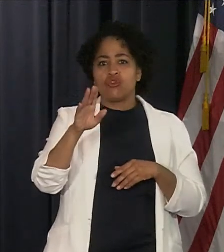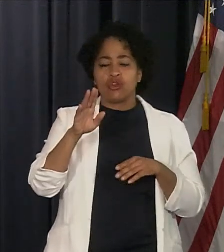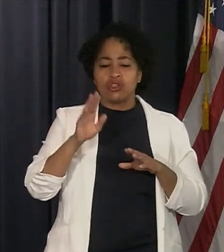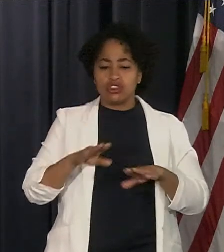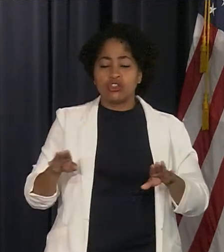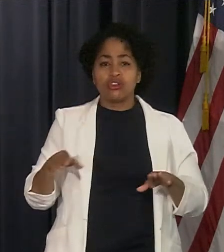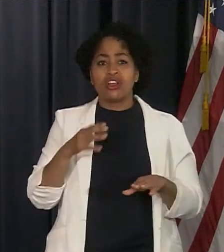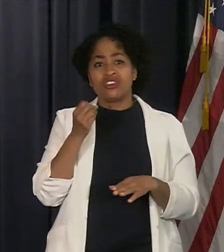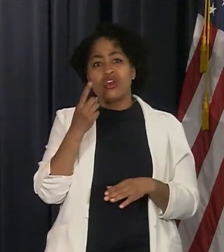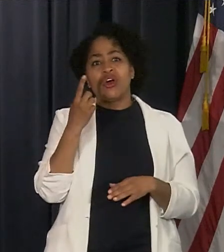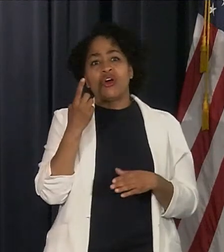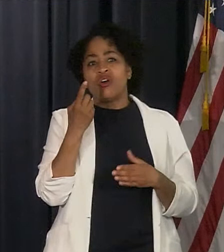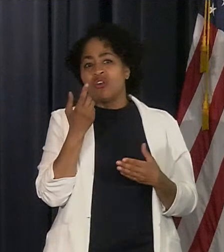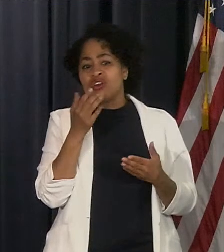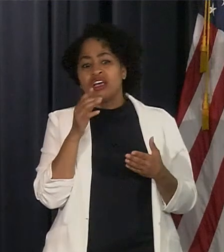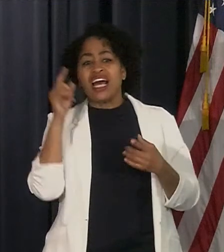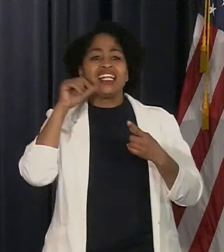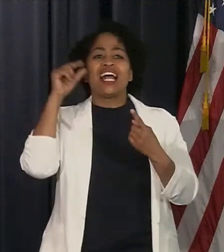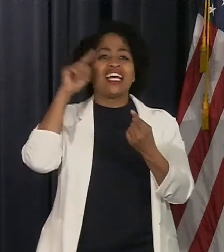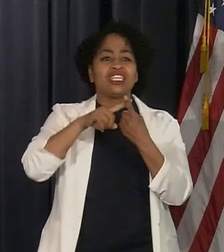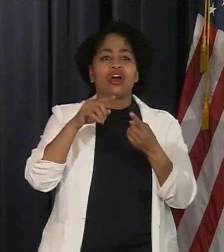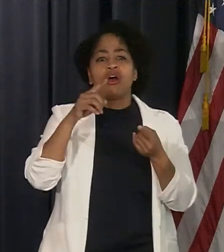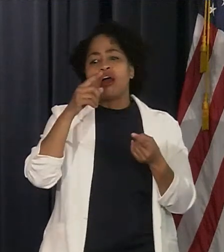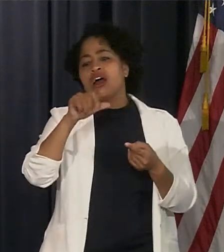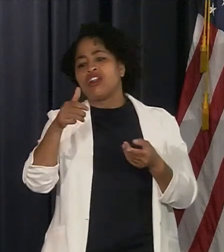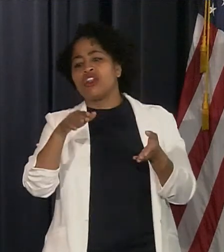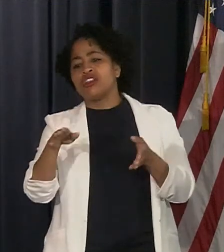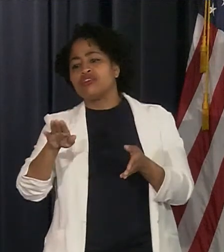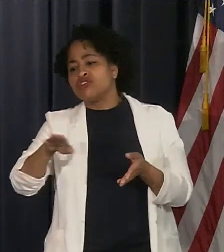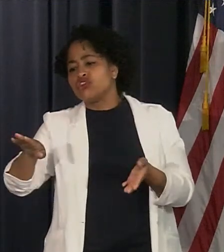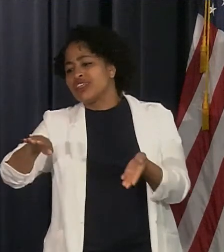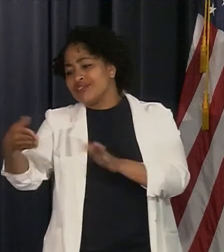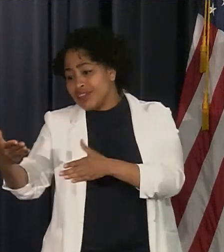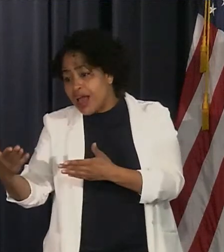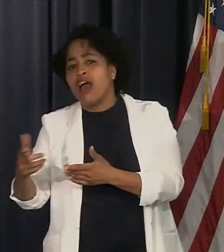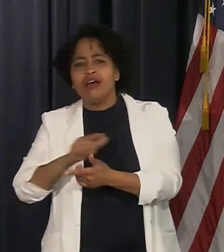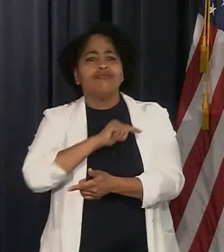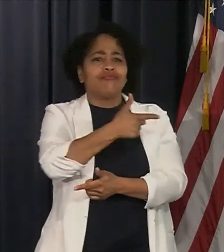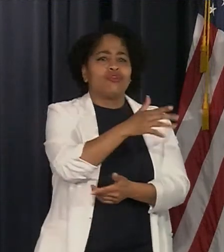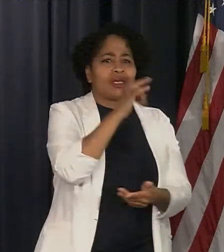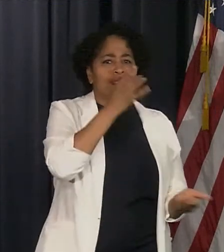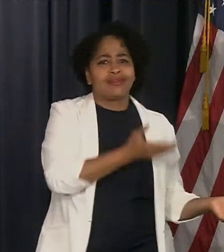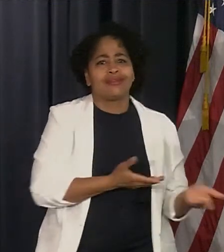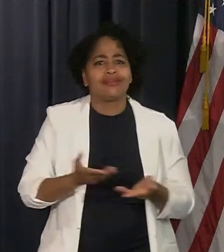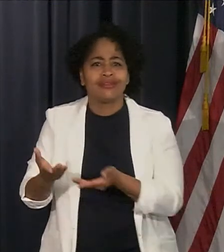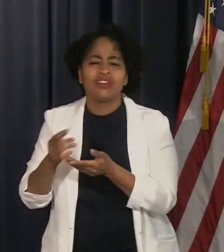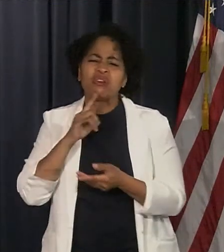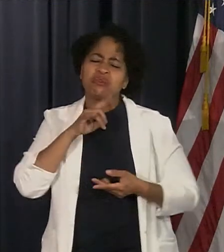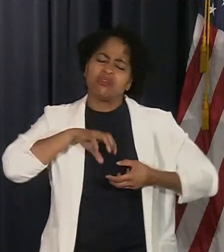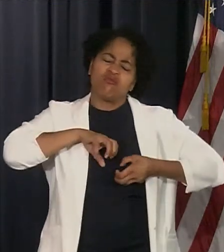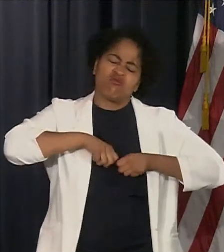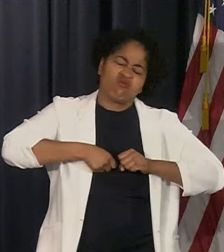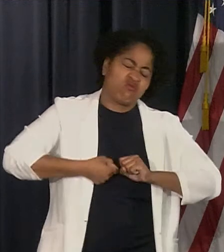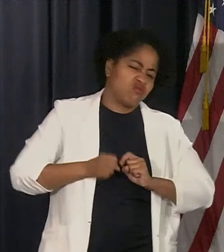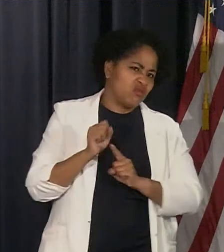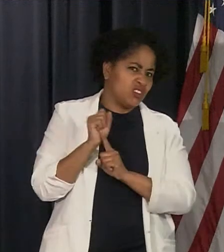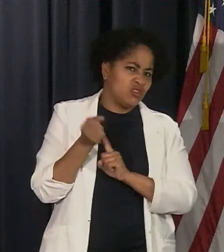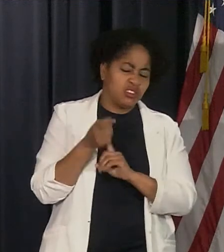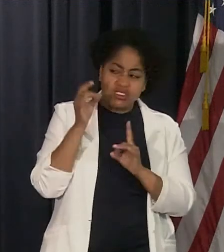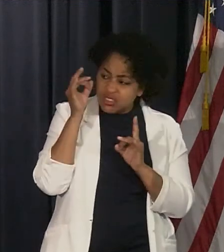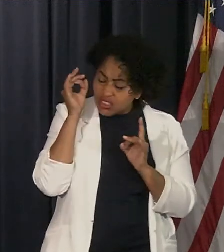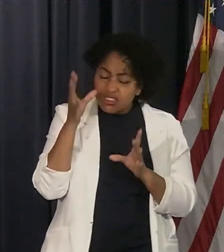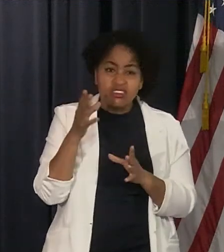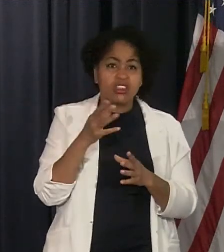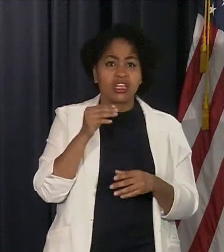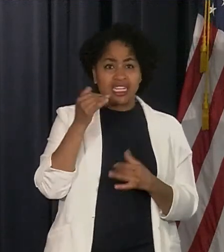there dies. These are heartbreaking situations. And now in Missouri, the